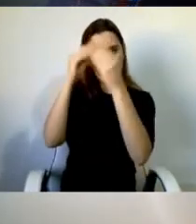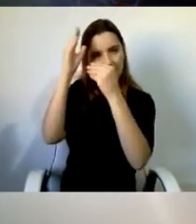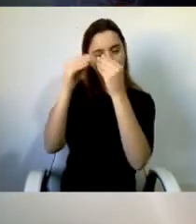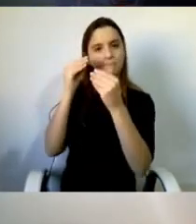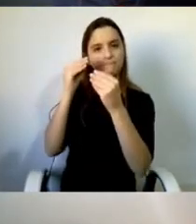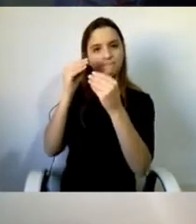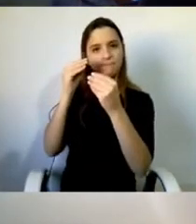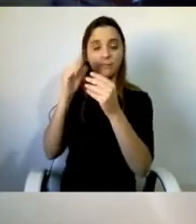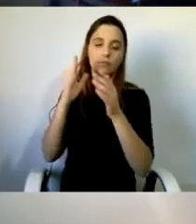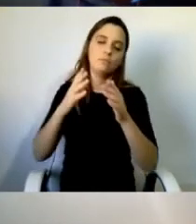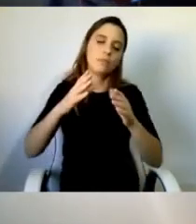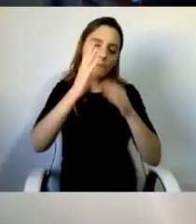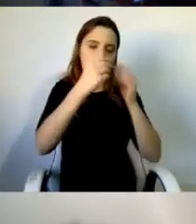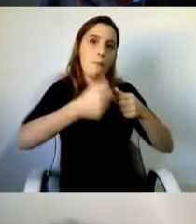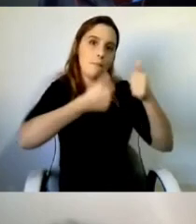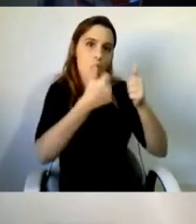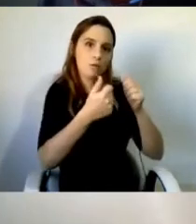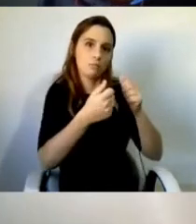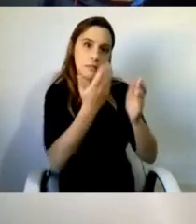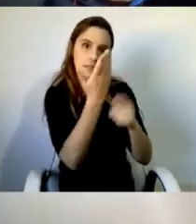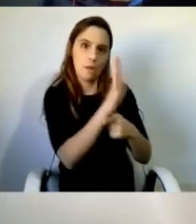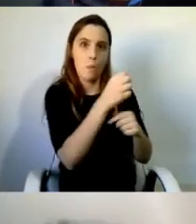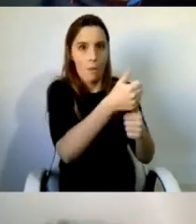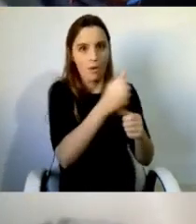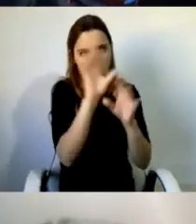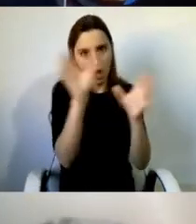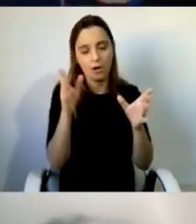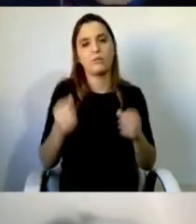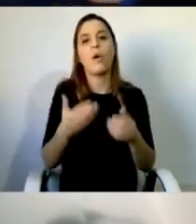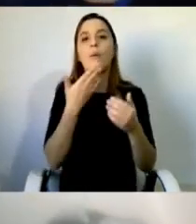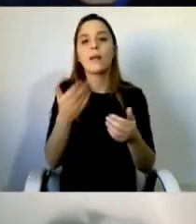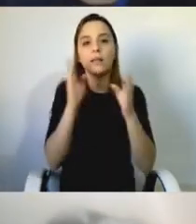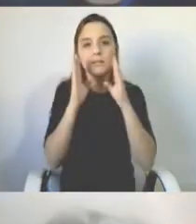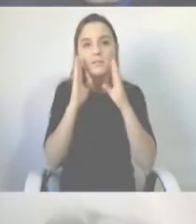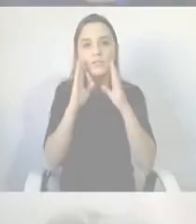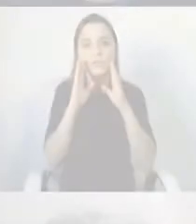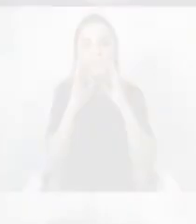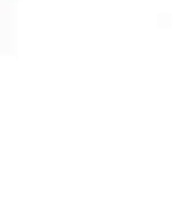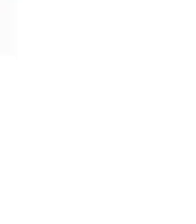very much for your attention, and I'll be with you guys. Obrigado, Kapka.